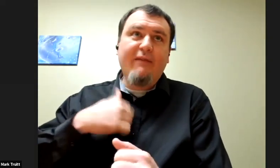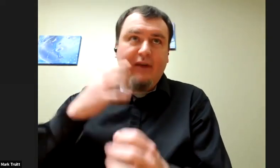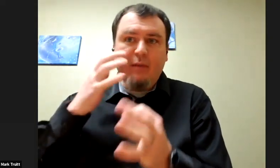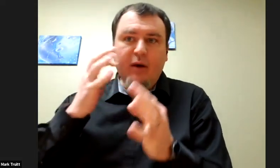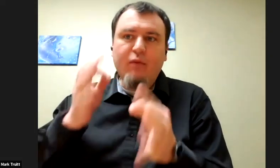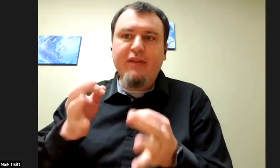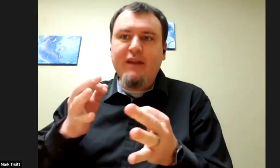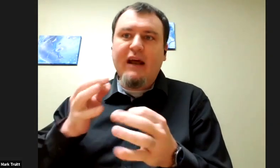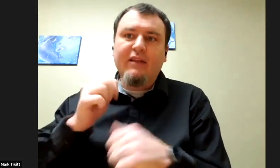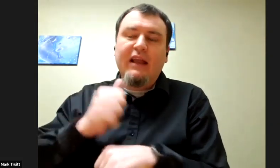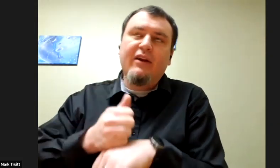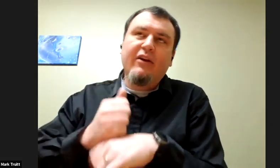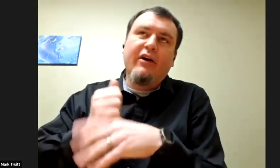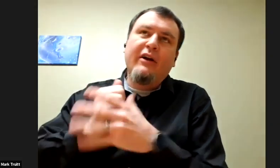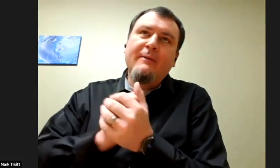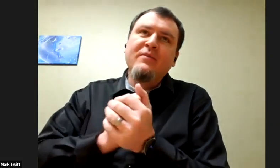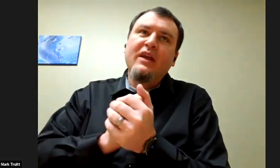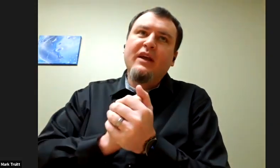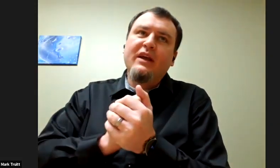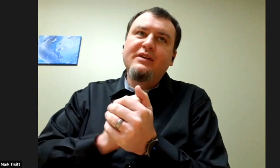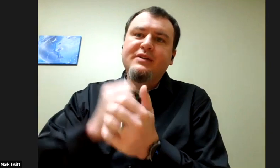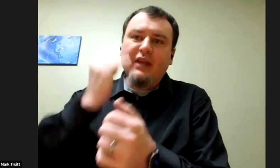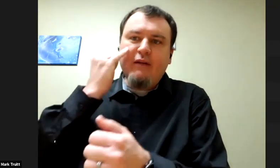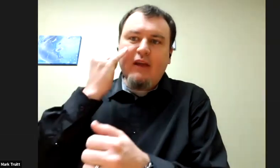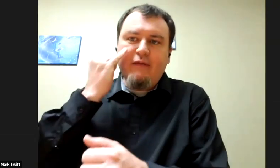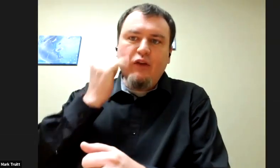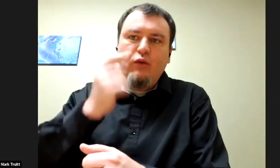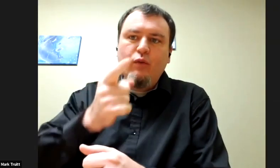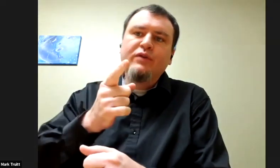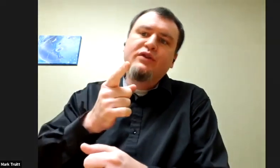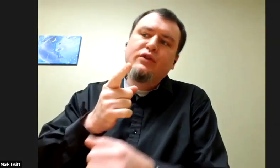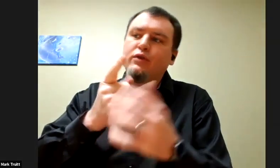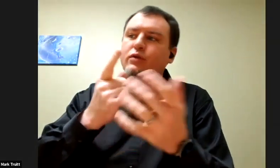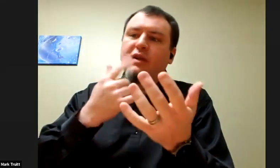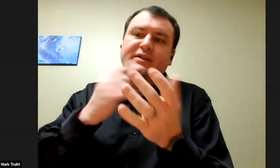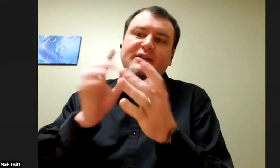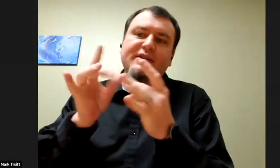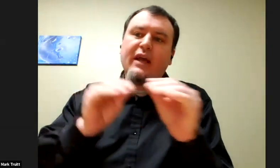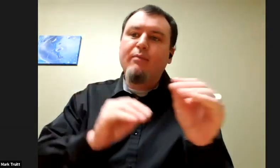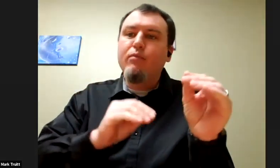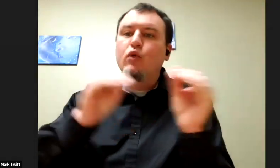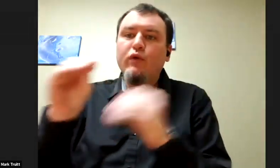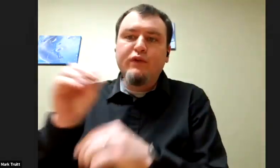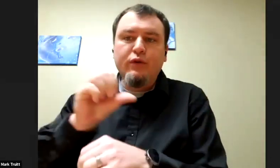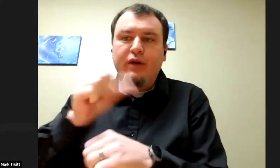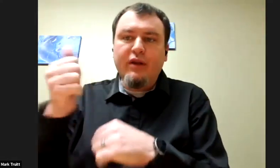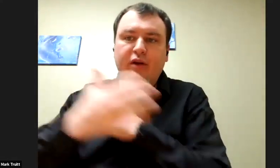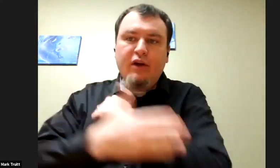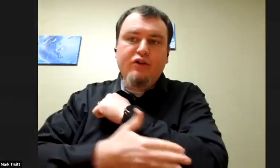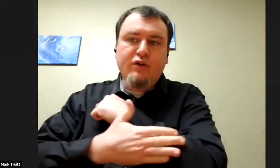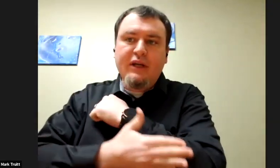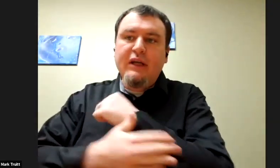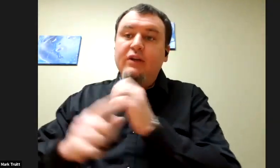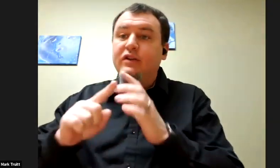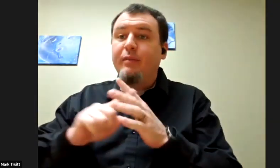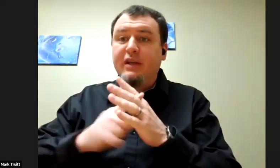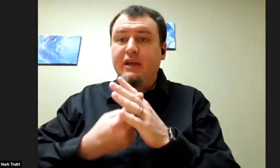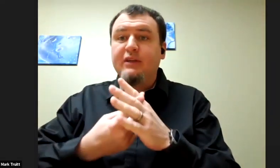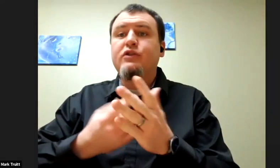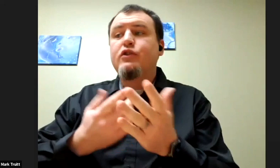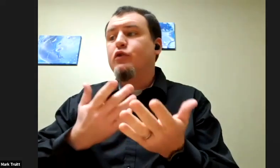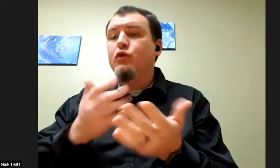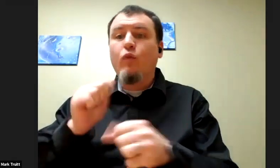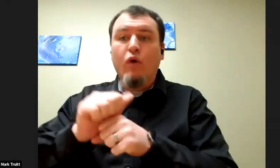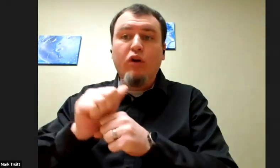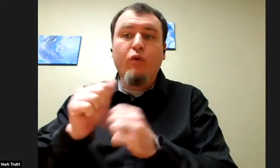that I've come up with, that I've landed on, is if you were to, let's say, move to another country to